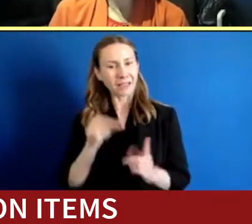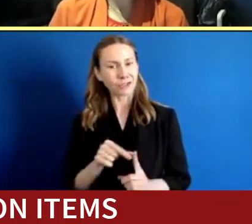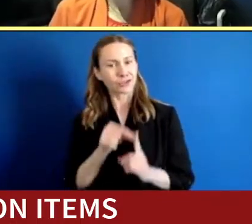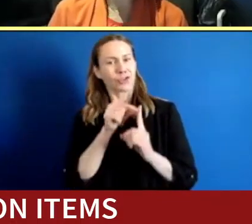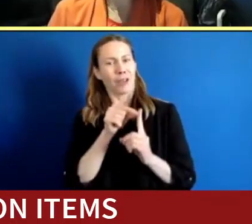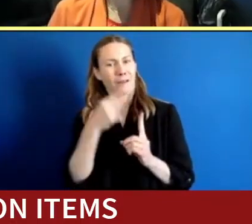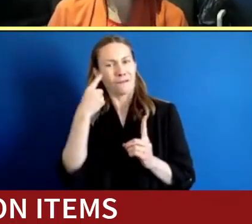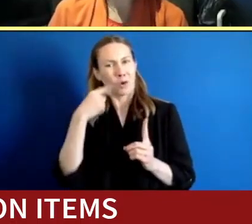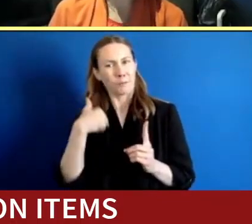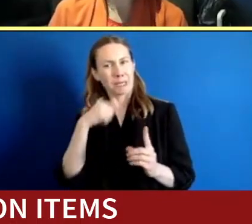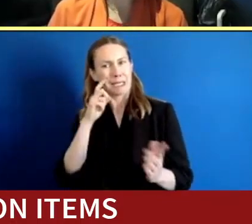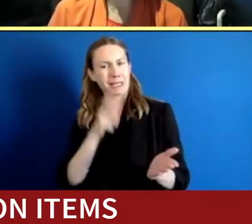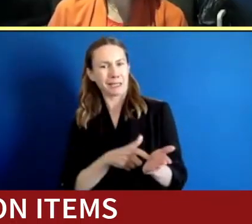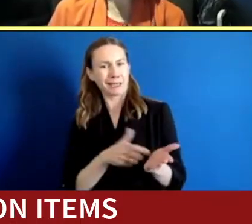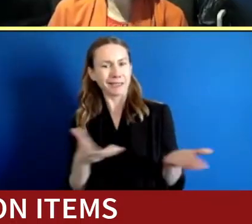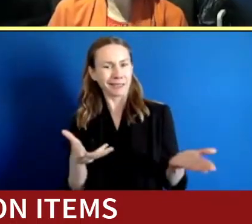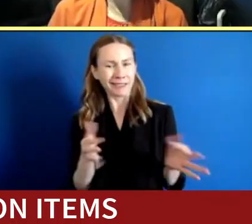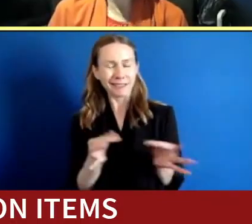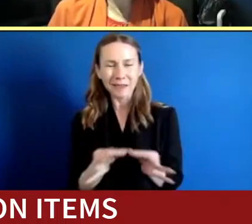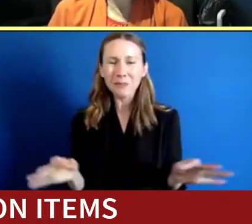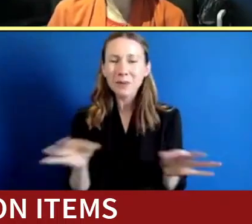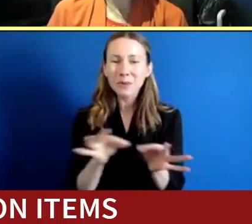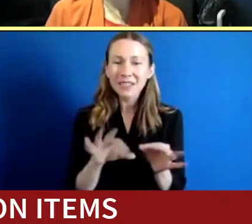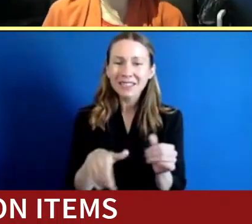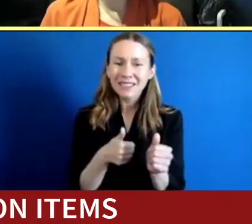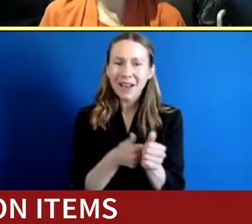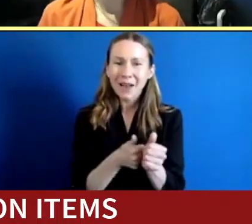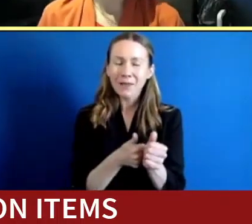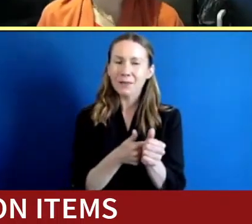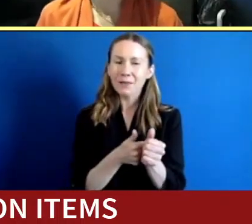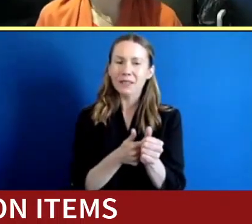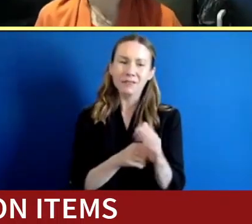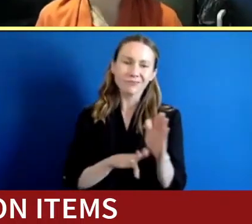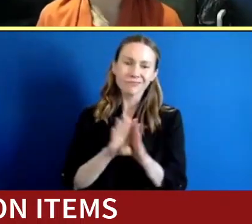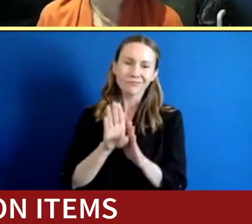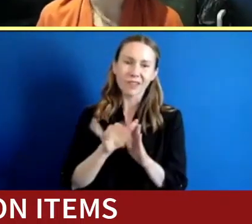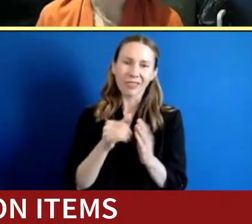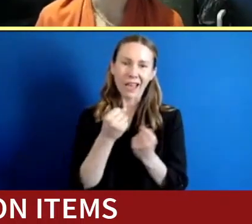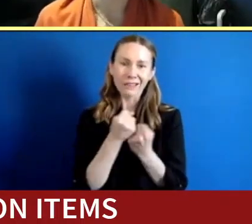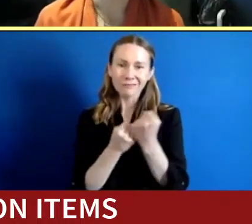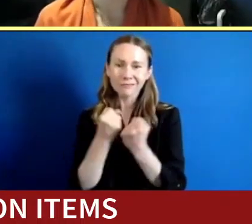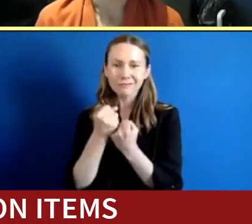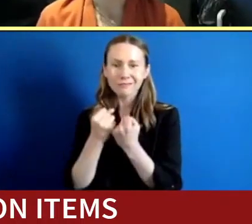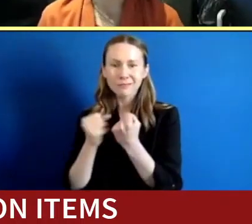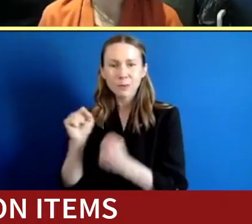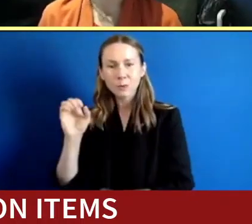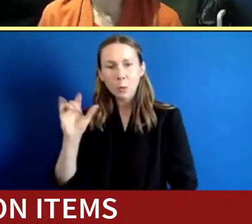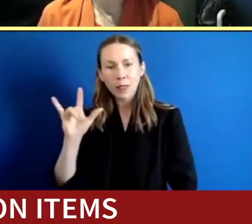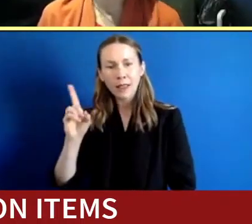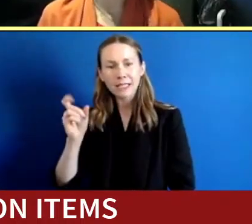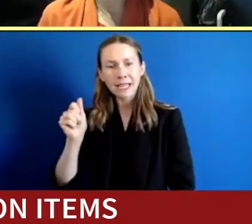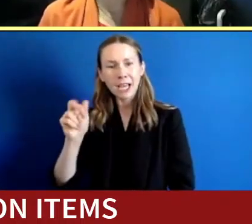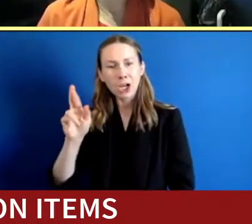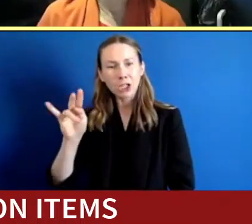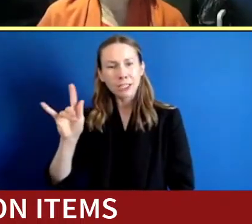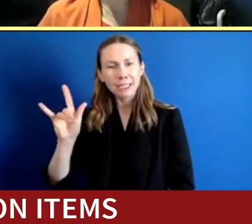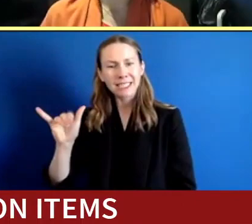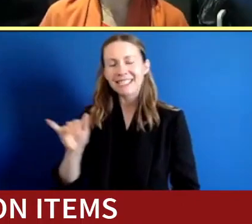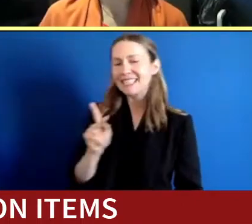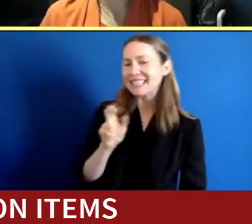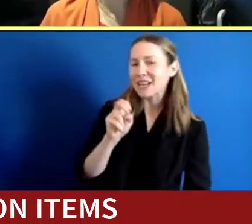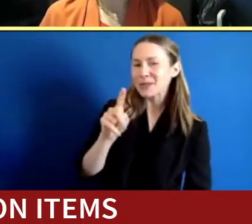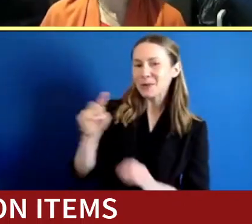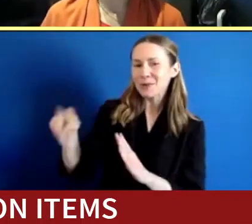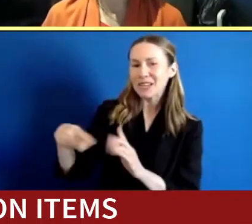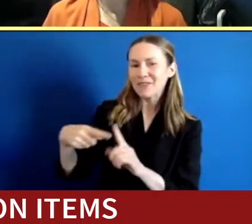the importance of building that solidarity. So Ken, you were reading out from the Slido and